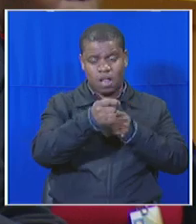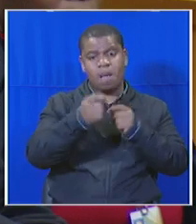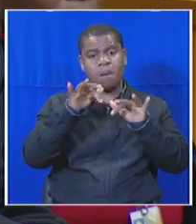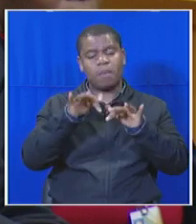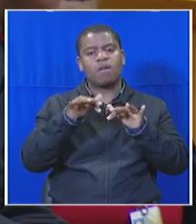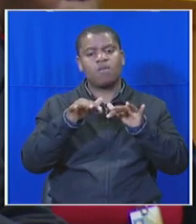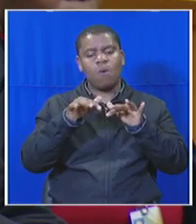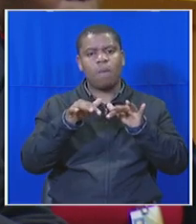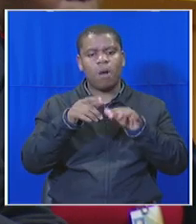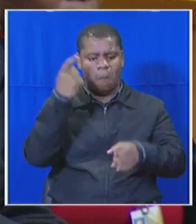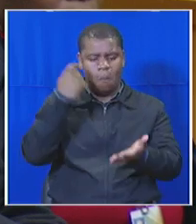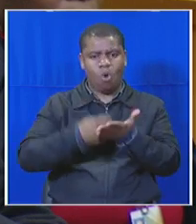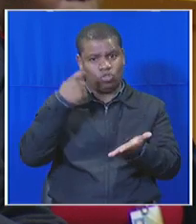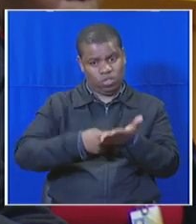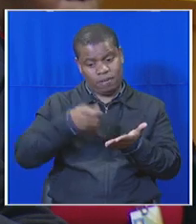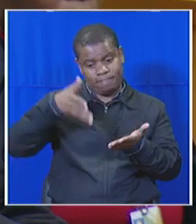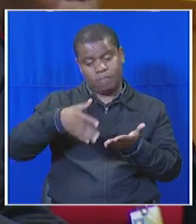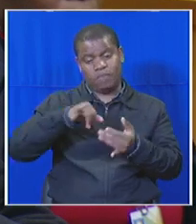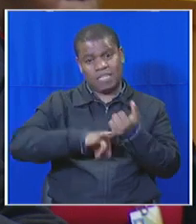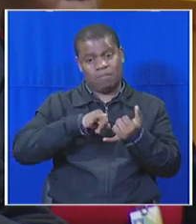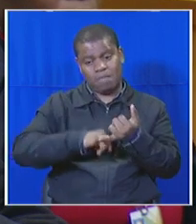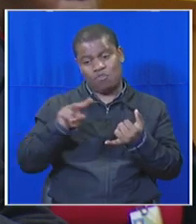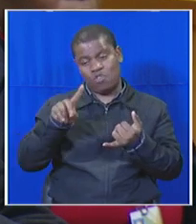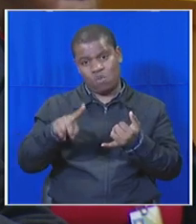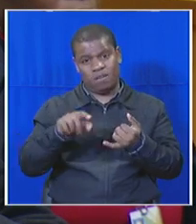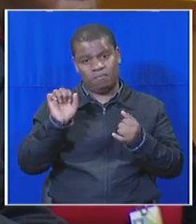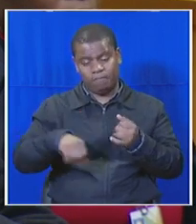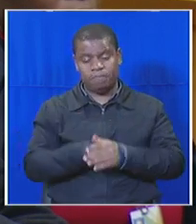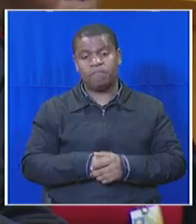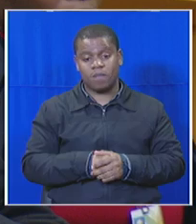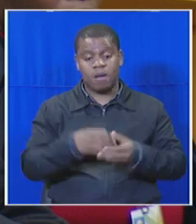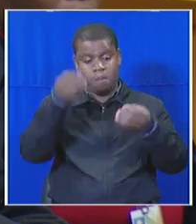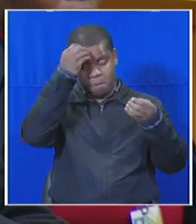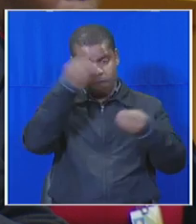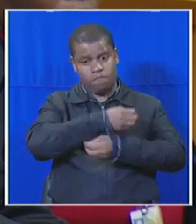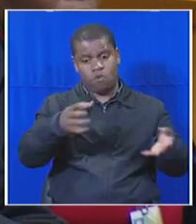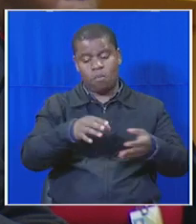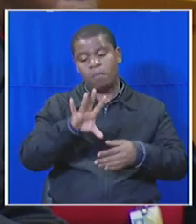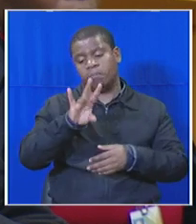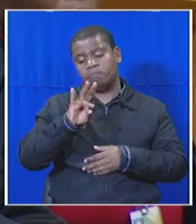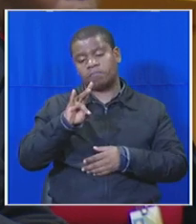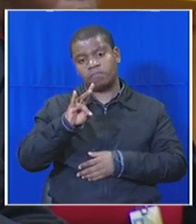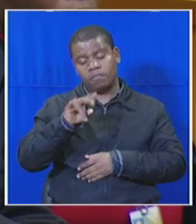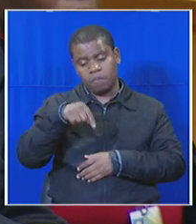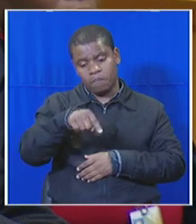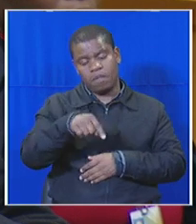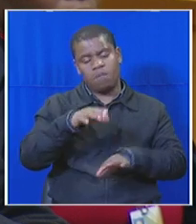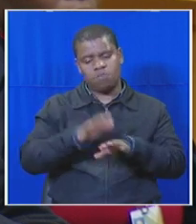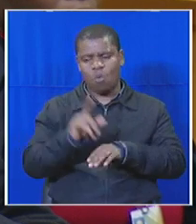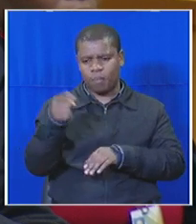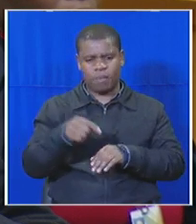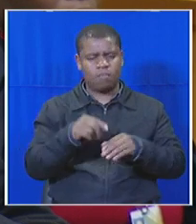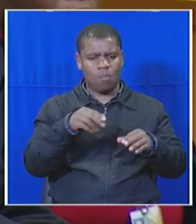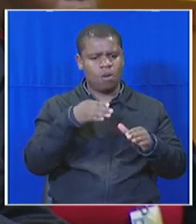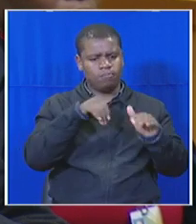in September 21. The notice delivered on Wednesday reads that all tenants will have